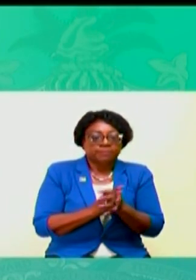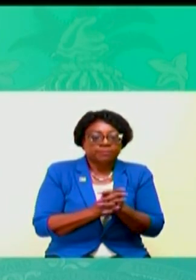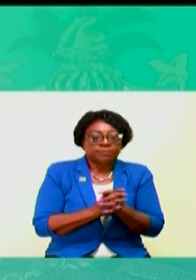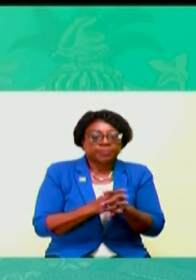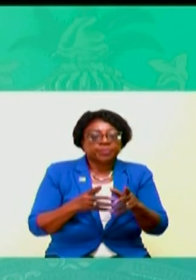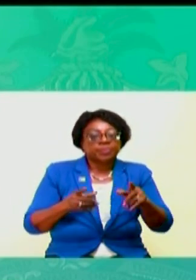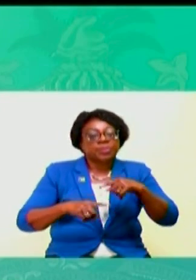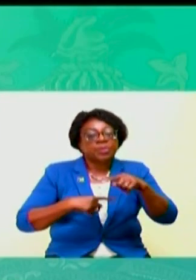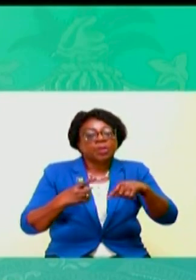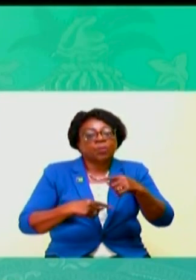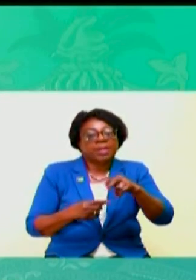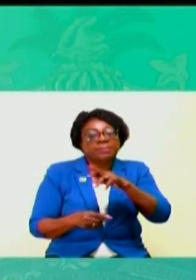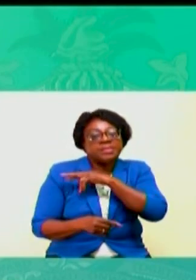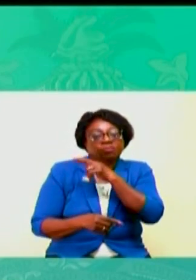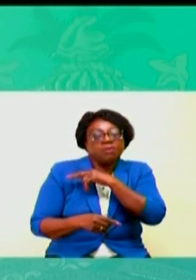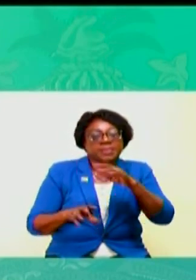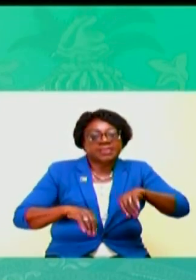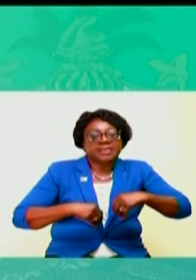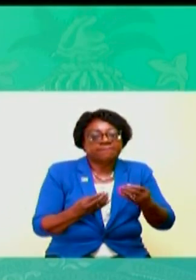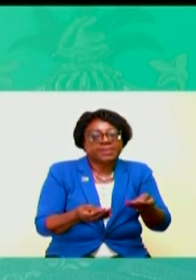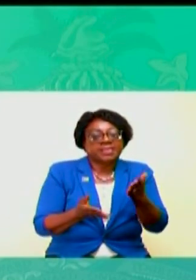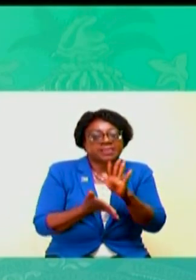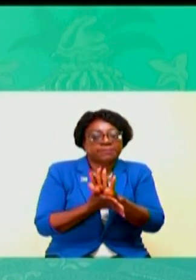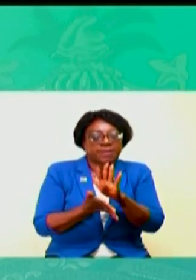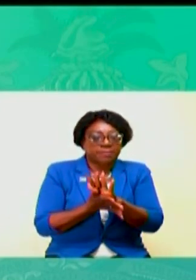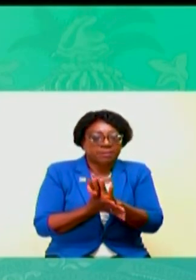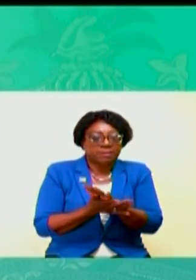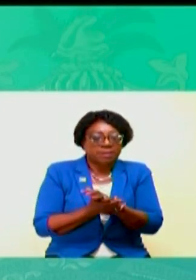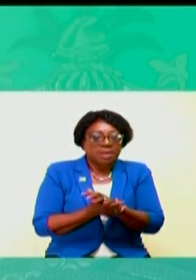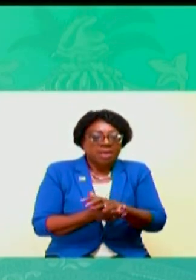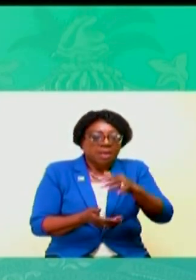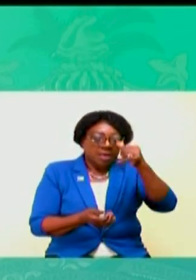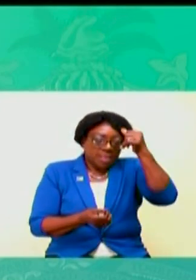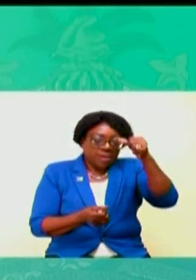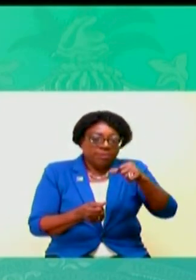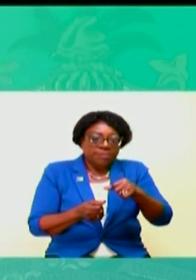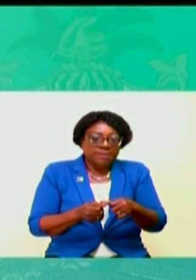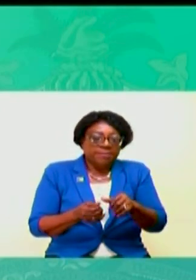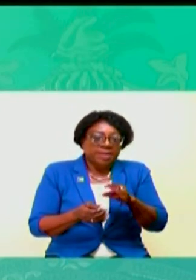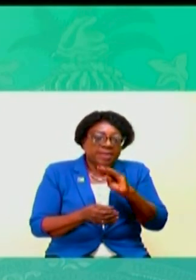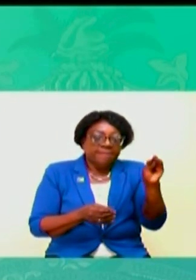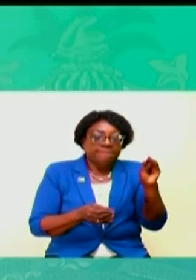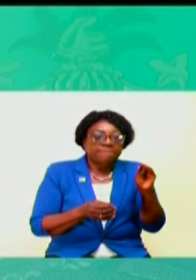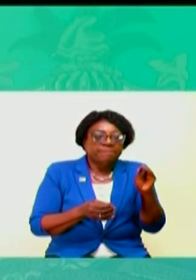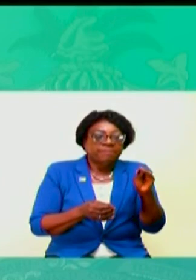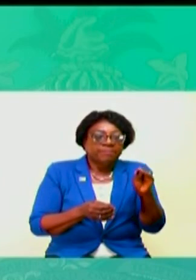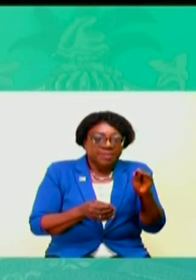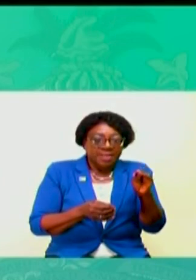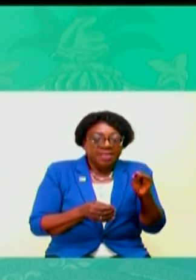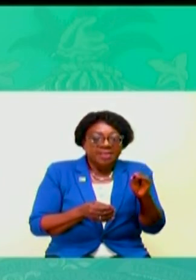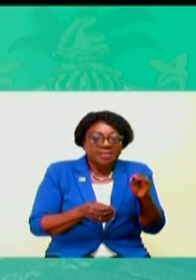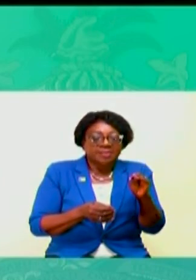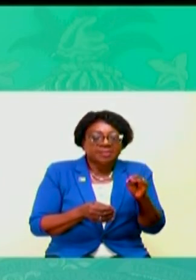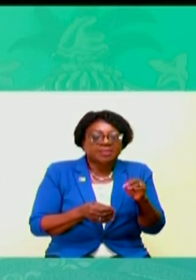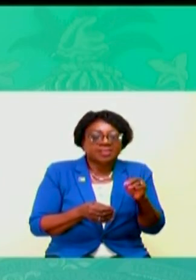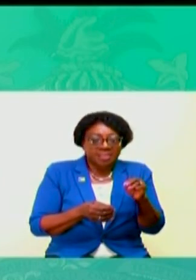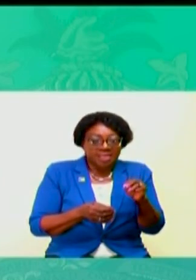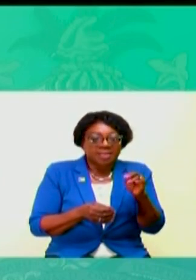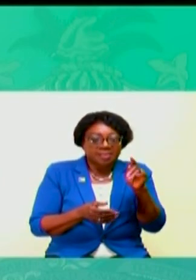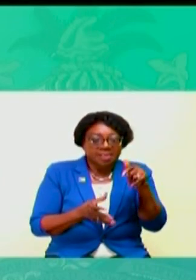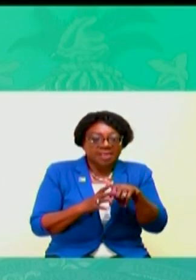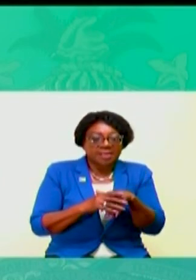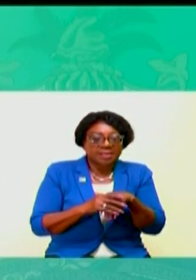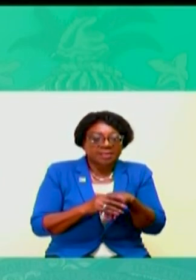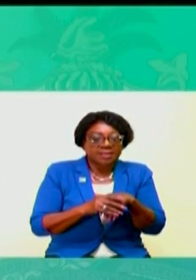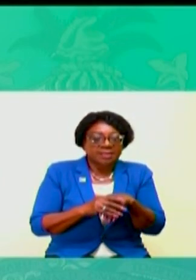When Mr. Roberts gave me this document, you know, and I remember him, you know, he used to squint and he used to shake his head.